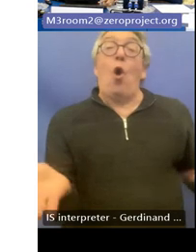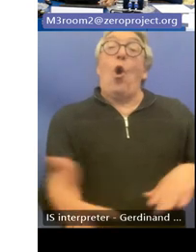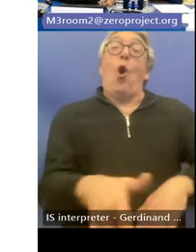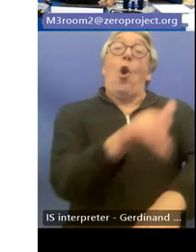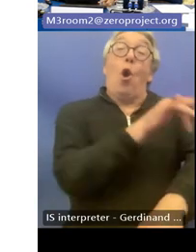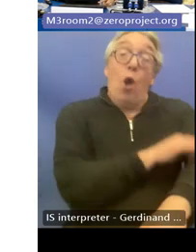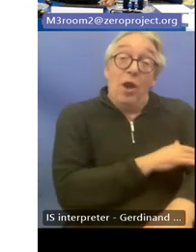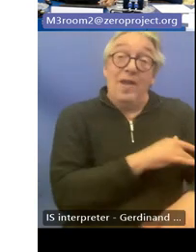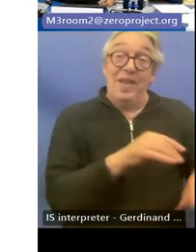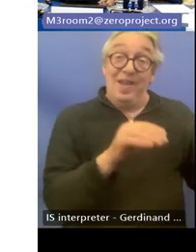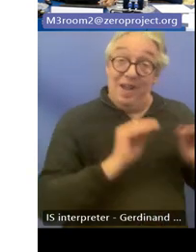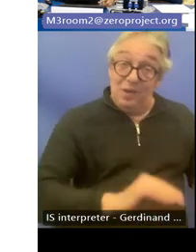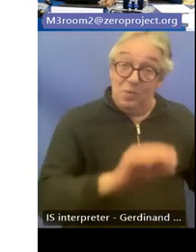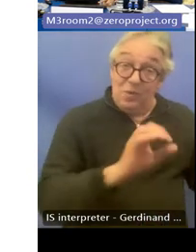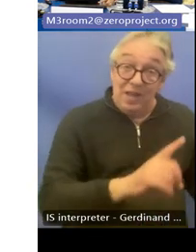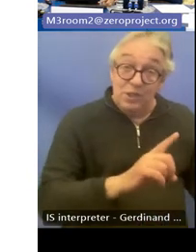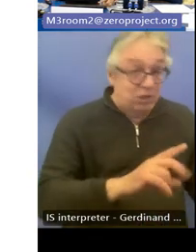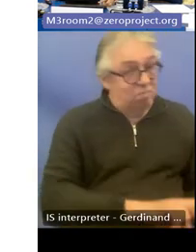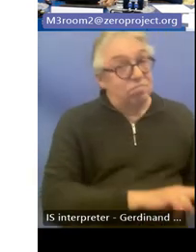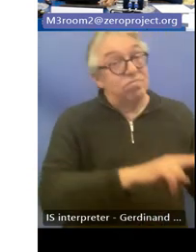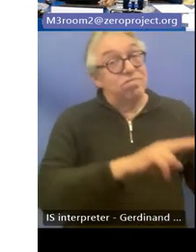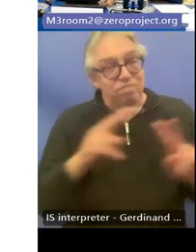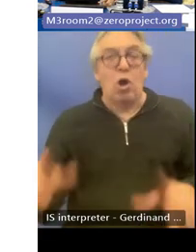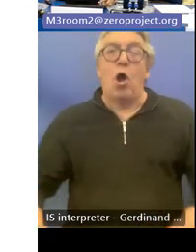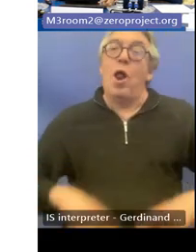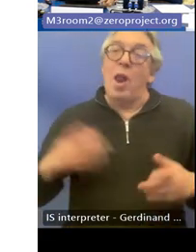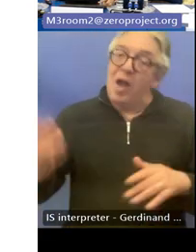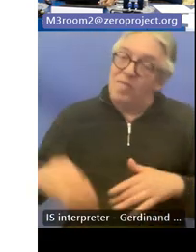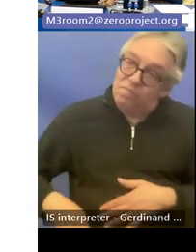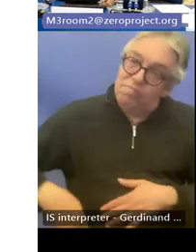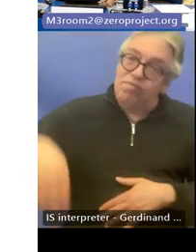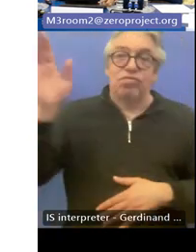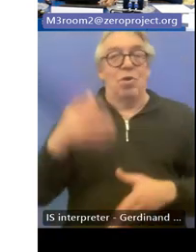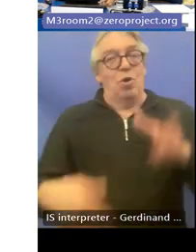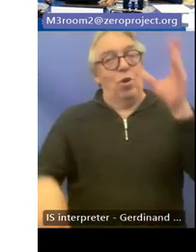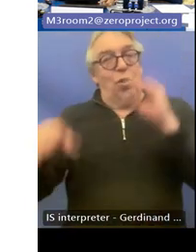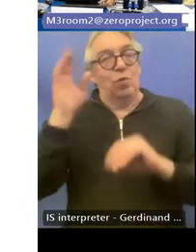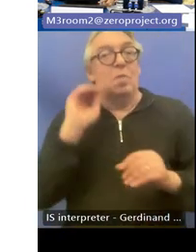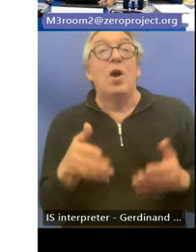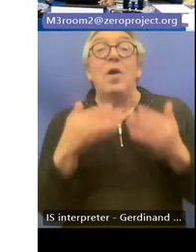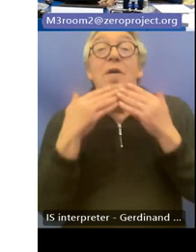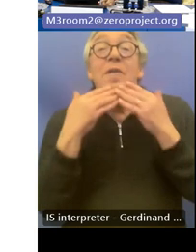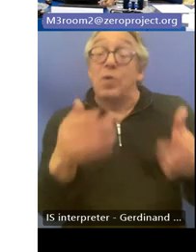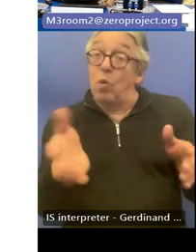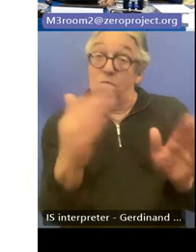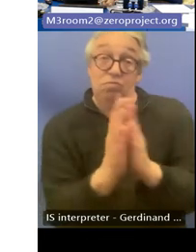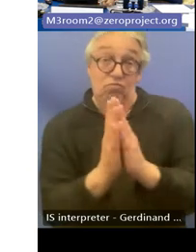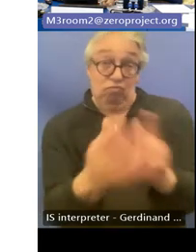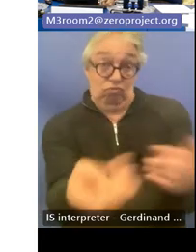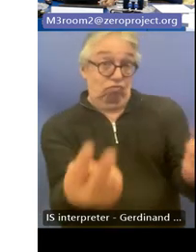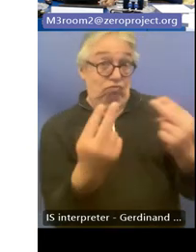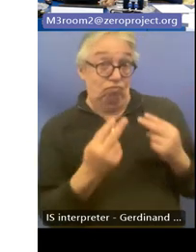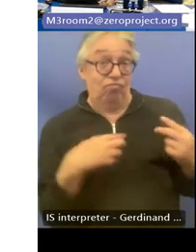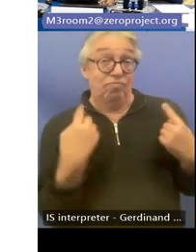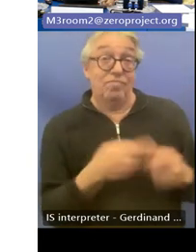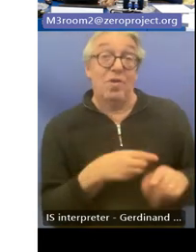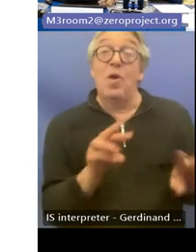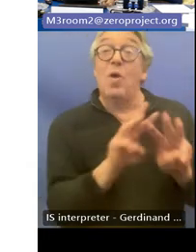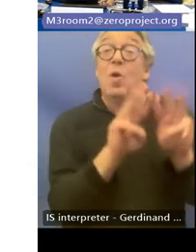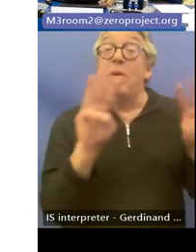much for listening to us. We have a couple of videos. We have digital platform for the teaching learning materials and